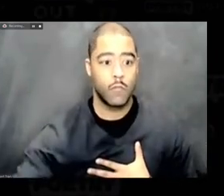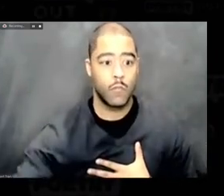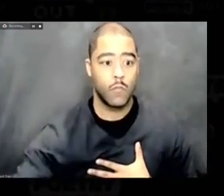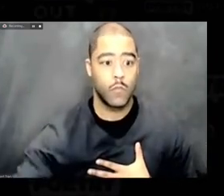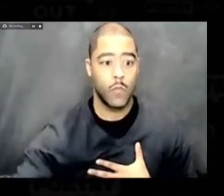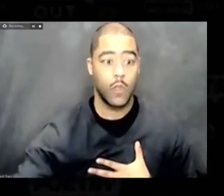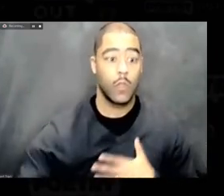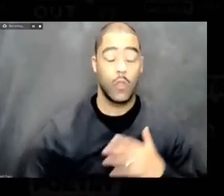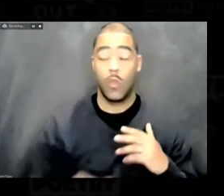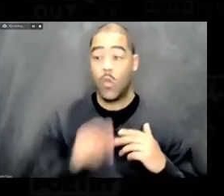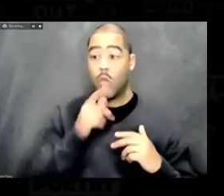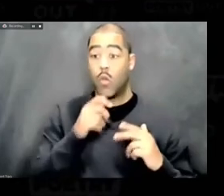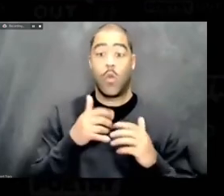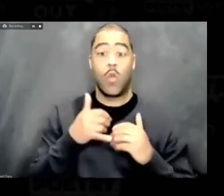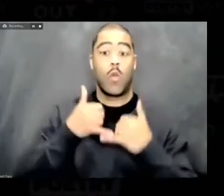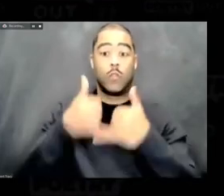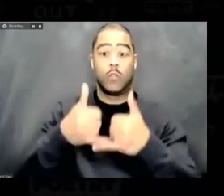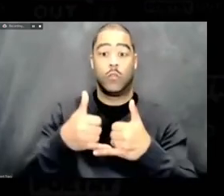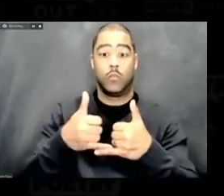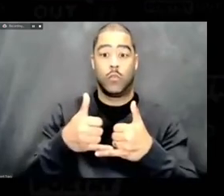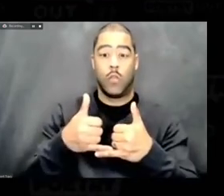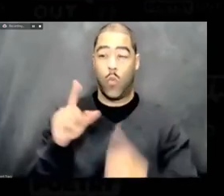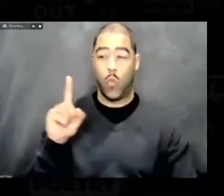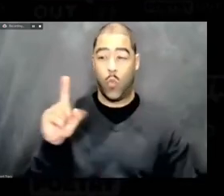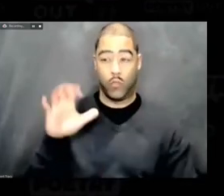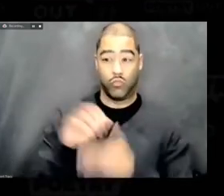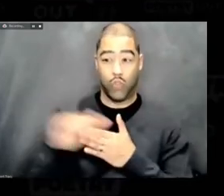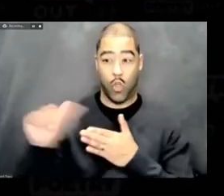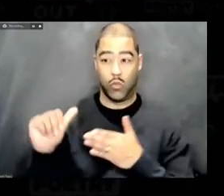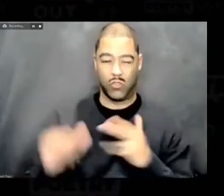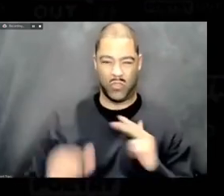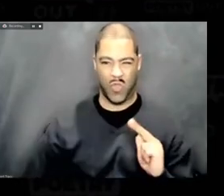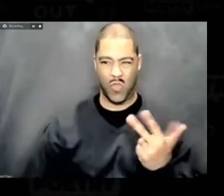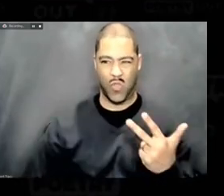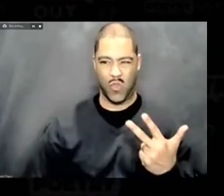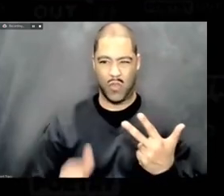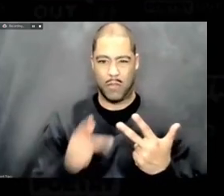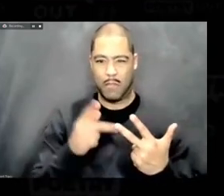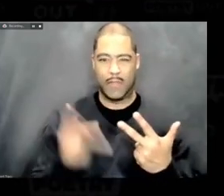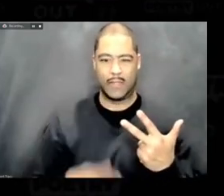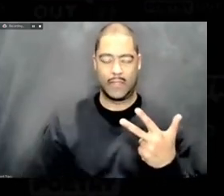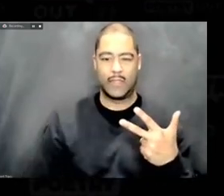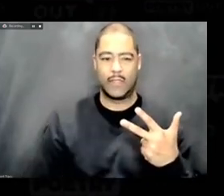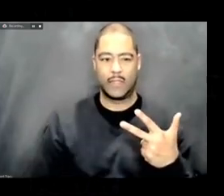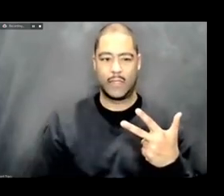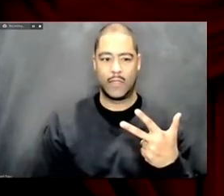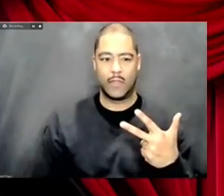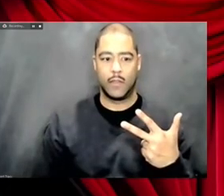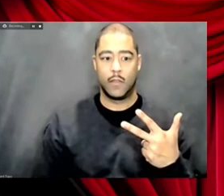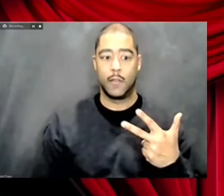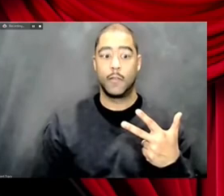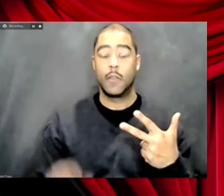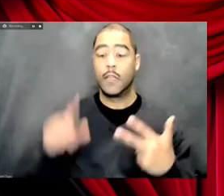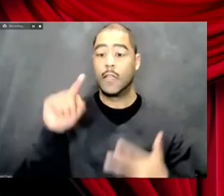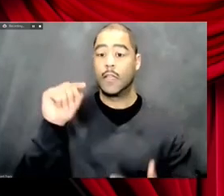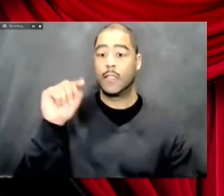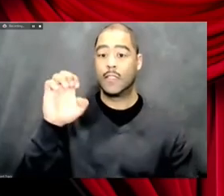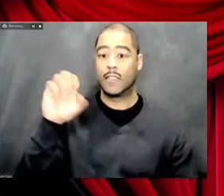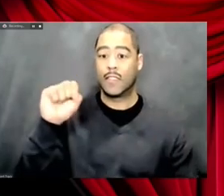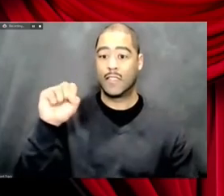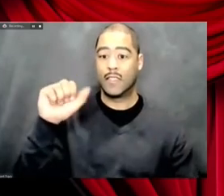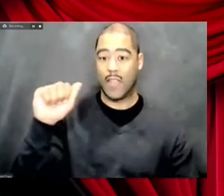a prize of $100. Please give it up for Tessa Brubaker.